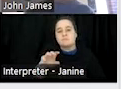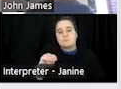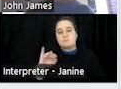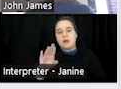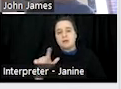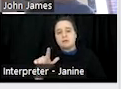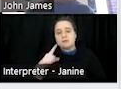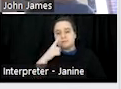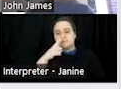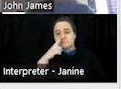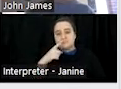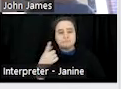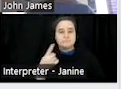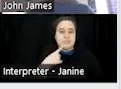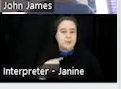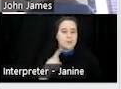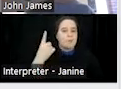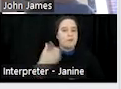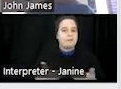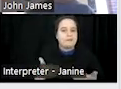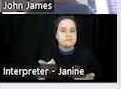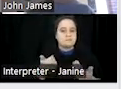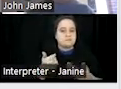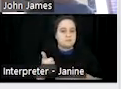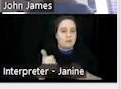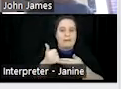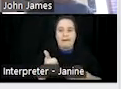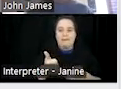us one thing you did to prepare for college?